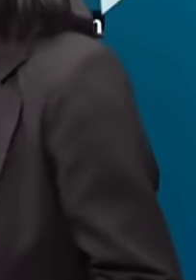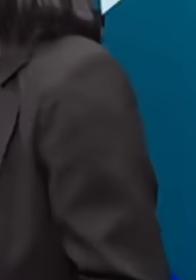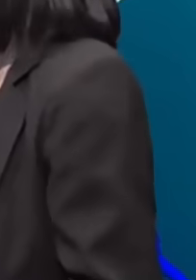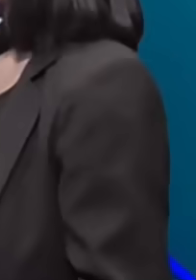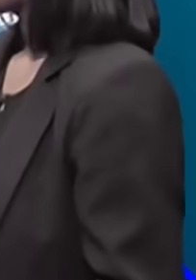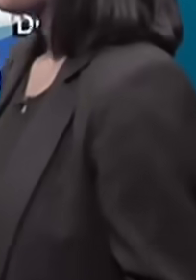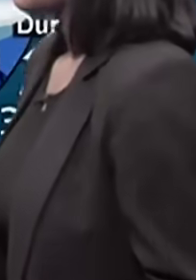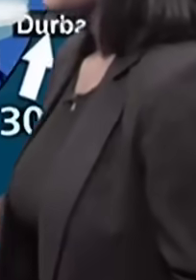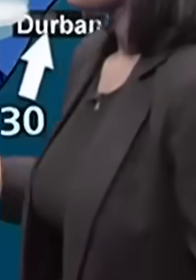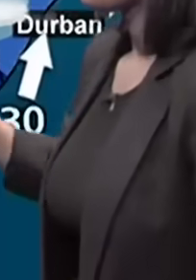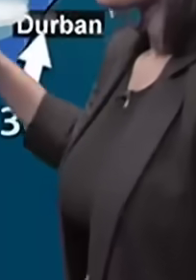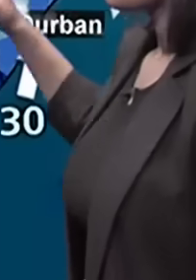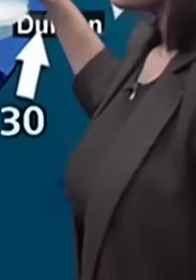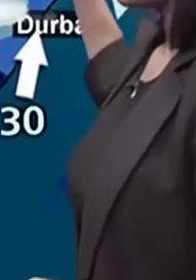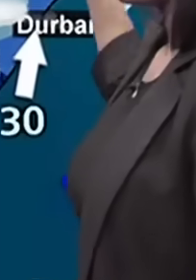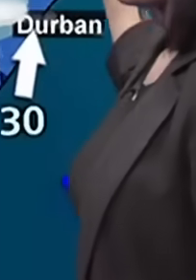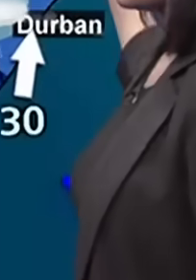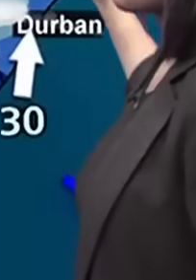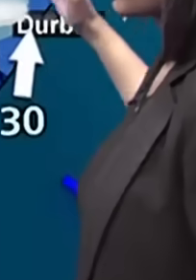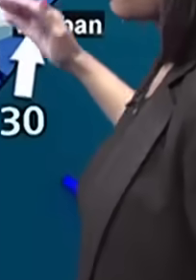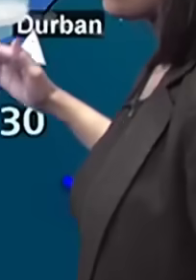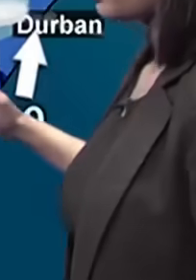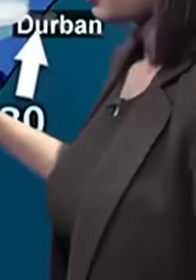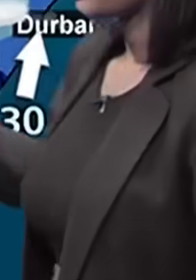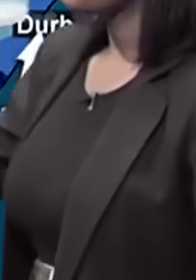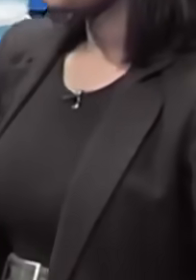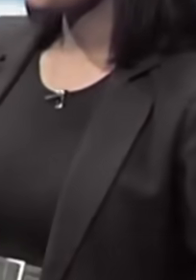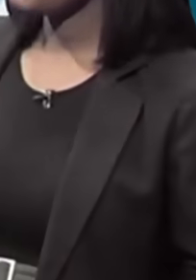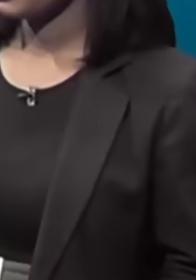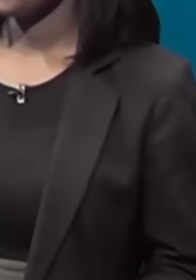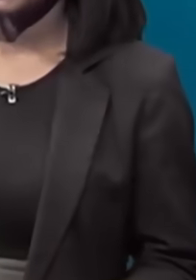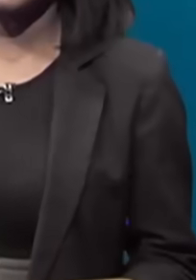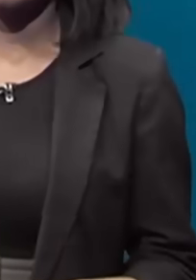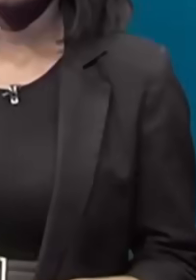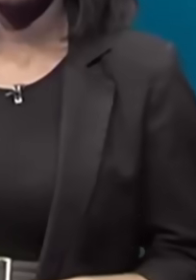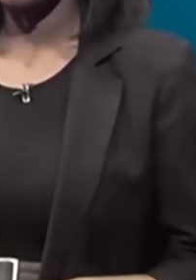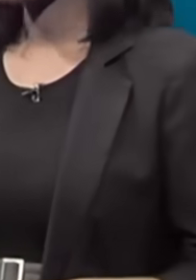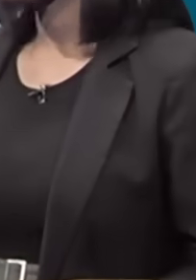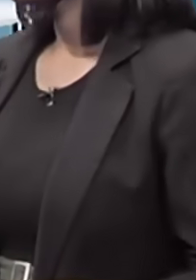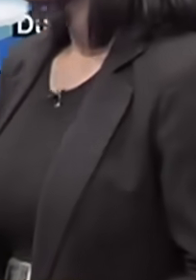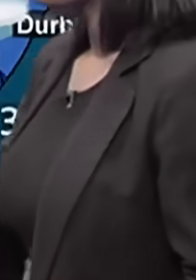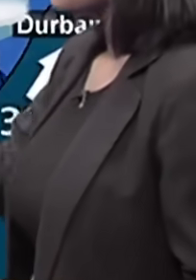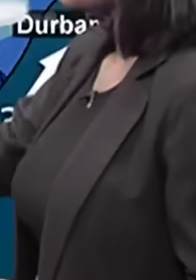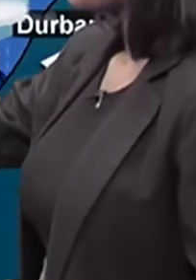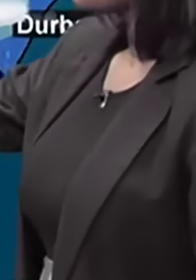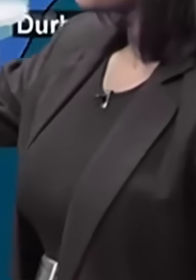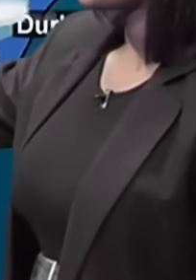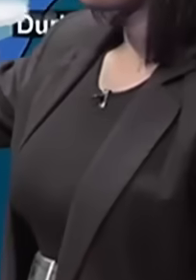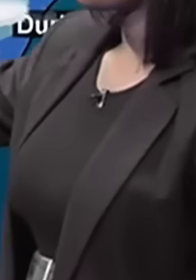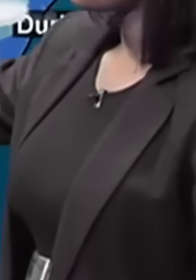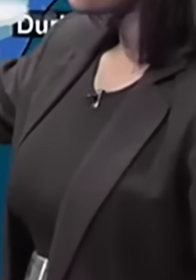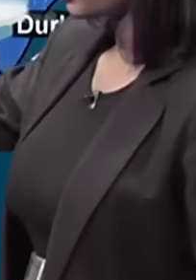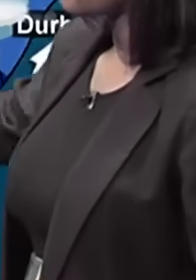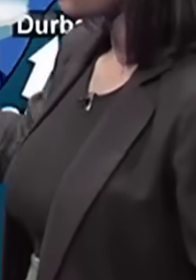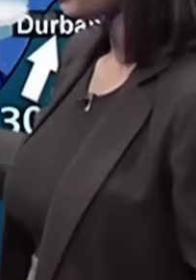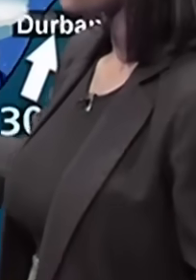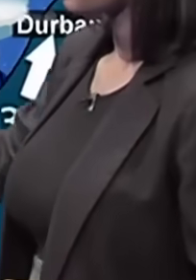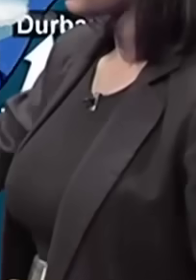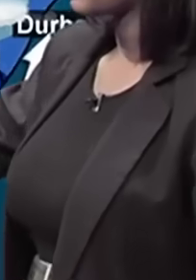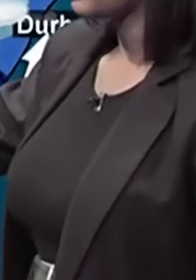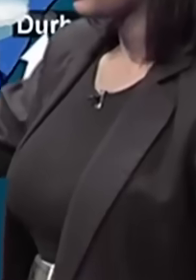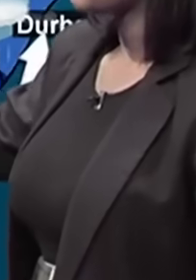60 fa re lebelela ka moso karolo ya botlhaba jwa naga le bophirima e tla nna le gone go aparelwa ke mouane mme pula e na le gone go tswelela mo bogare